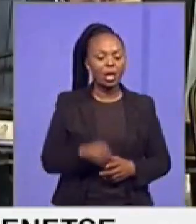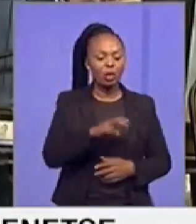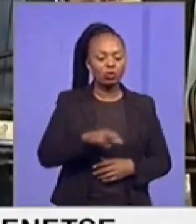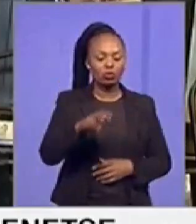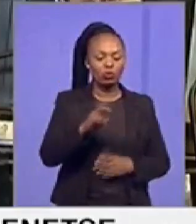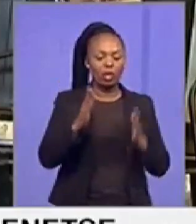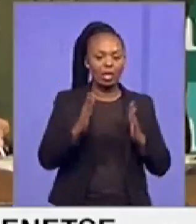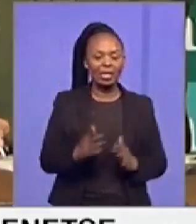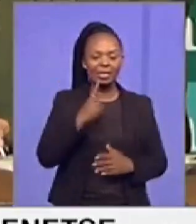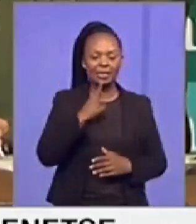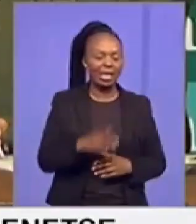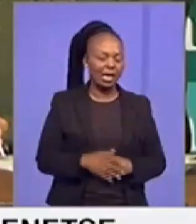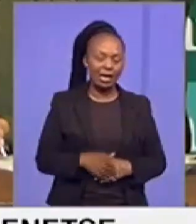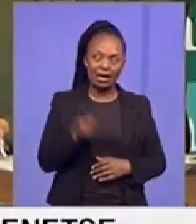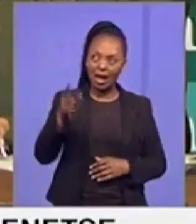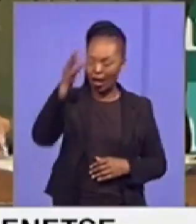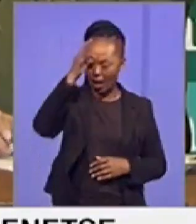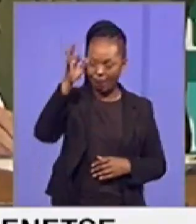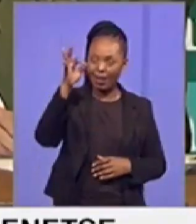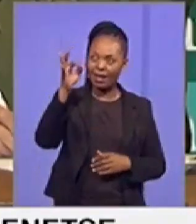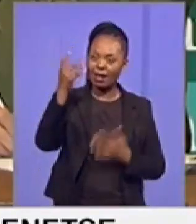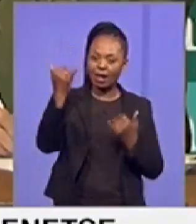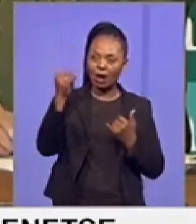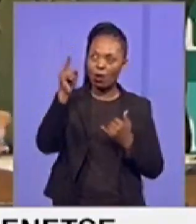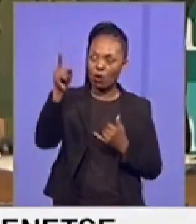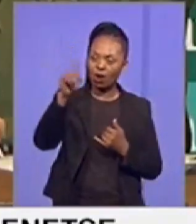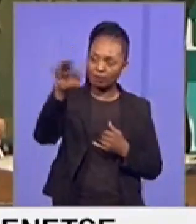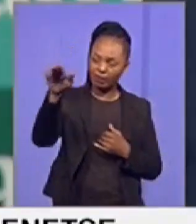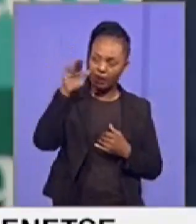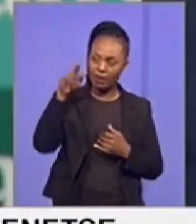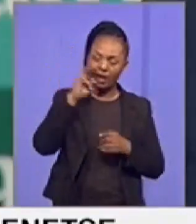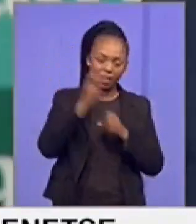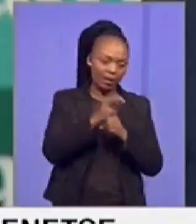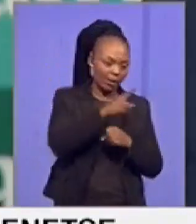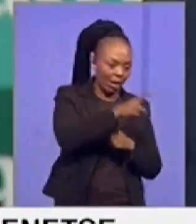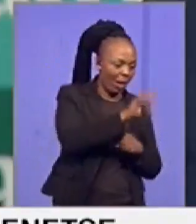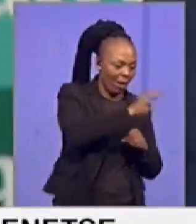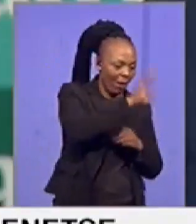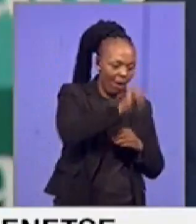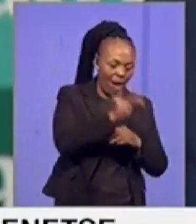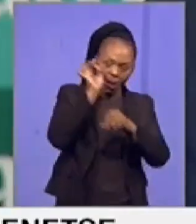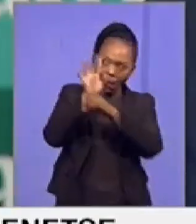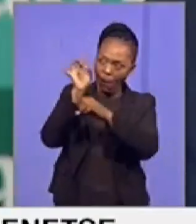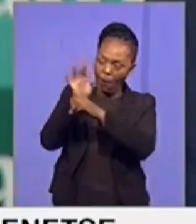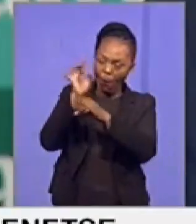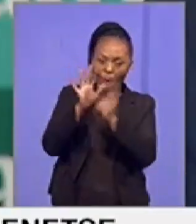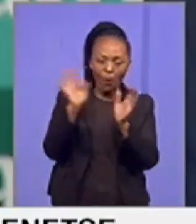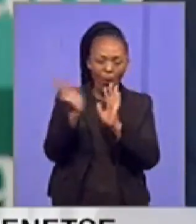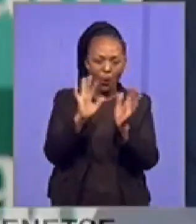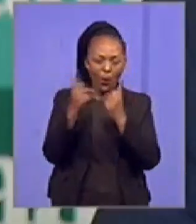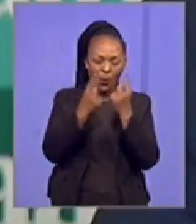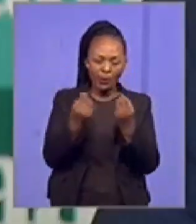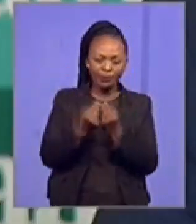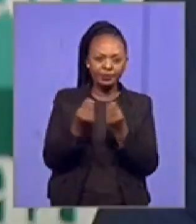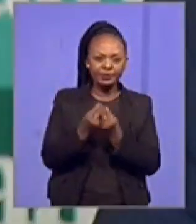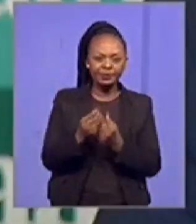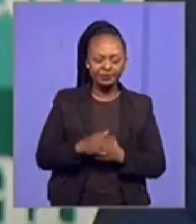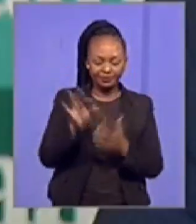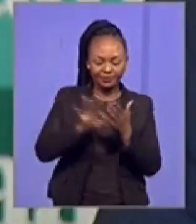kgatello mmuso wa Zimbabwe ka ho batla thuso makgotleng a dinyewe a Afrika Borwa. We then decided to carry on with a delictual